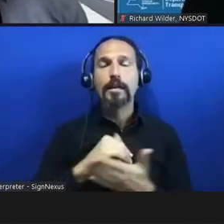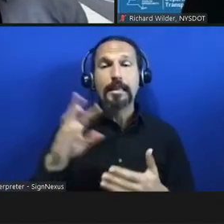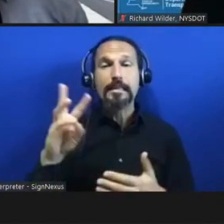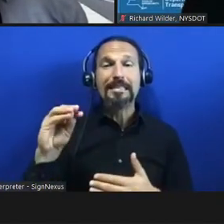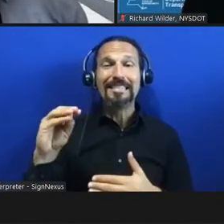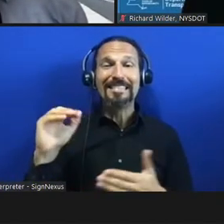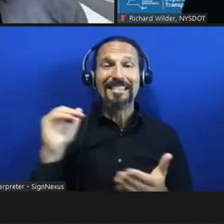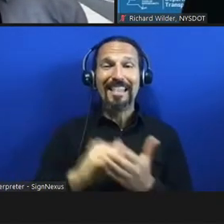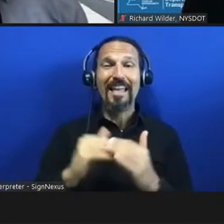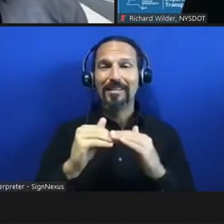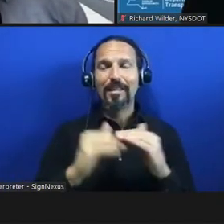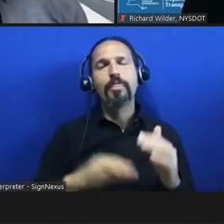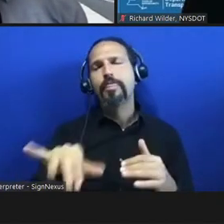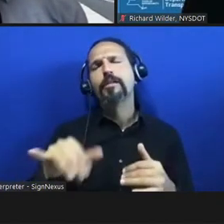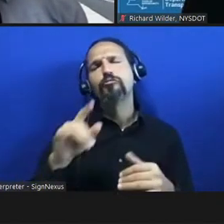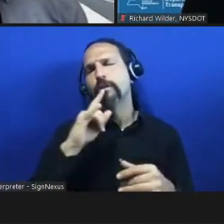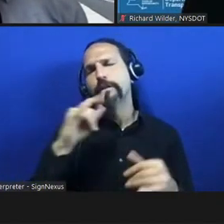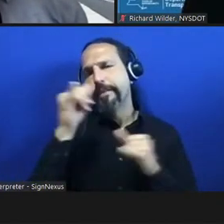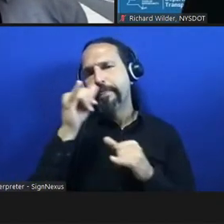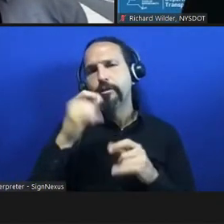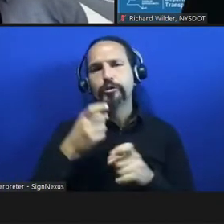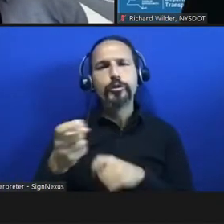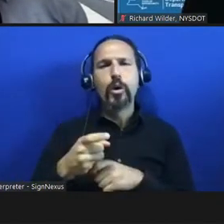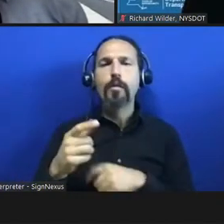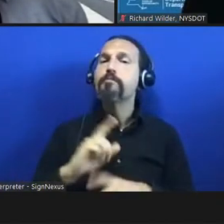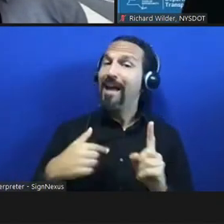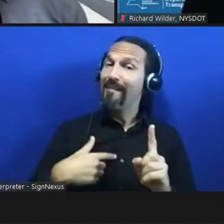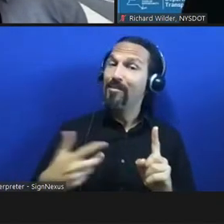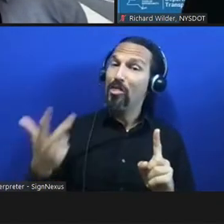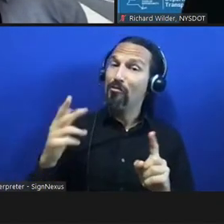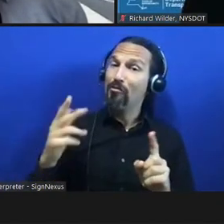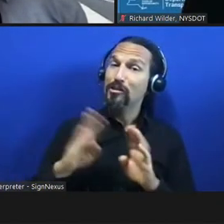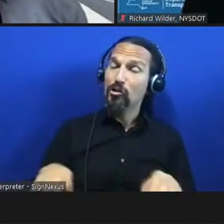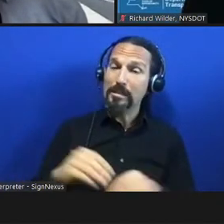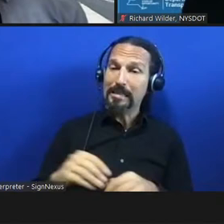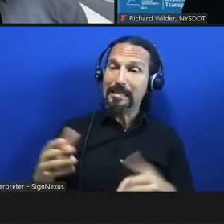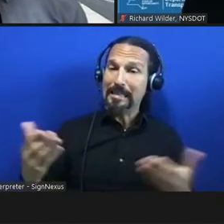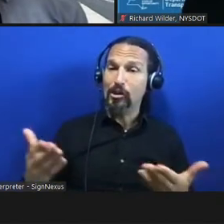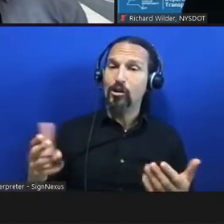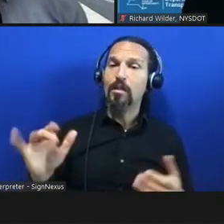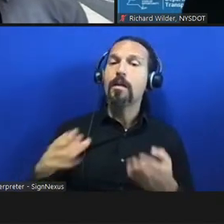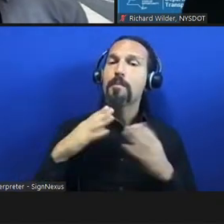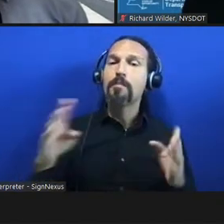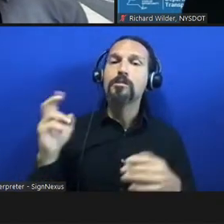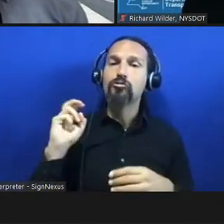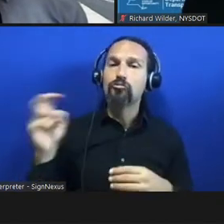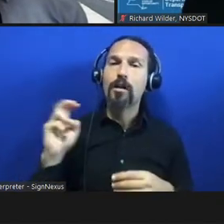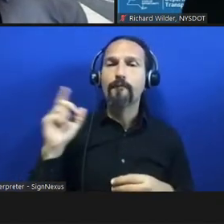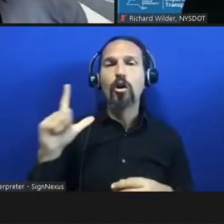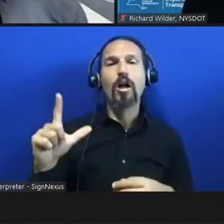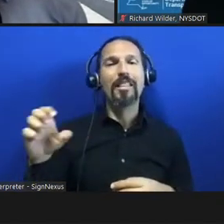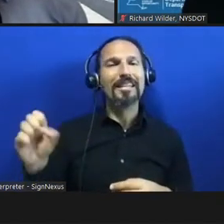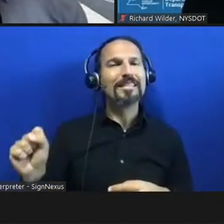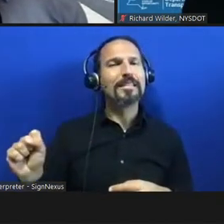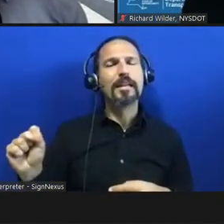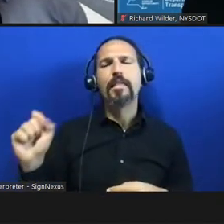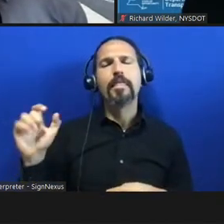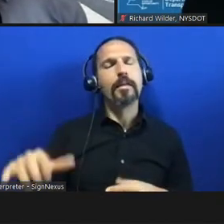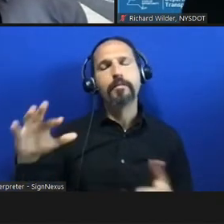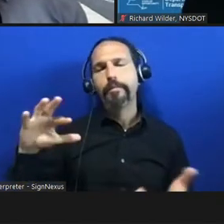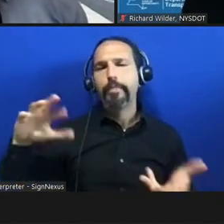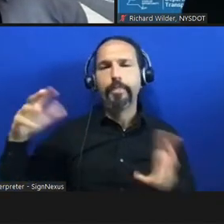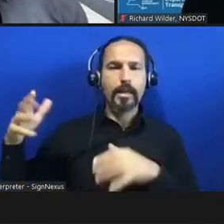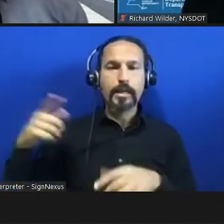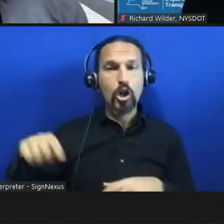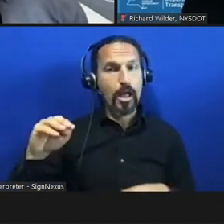thousand dollars is just a joke but really I have three children in this city public transportation on the Lower East Side is a mess for all you MTA people